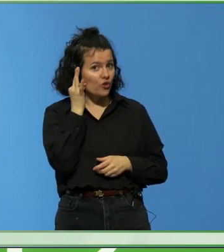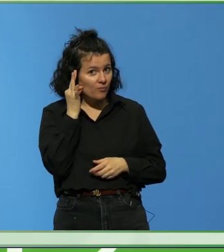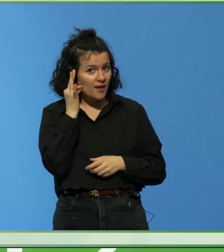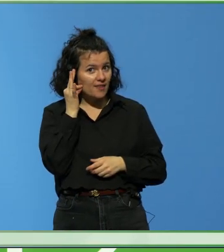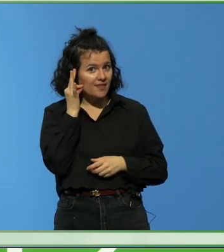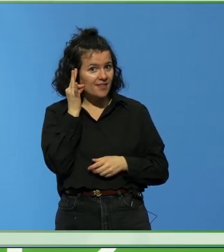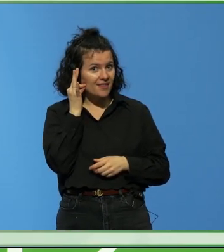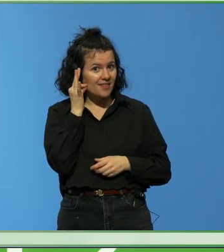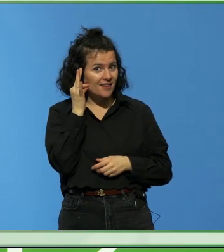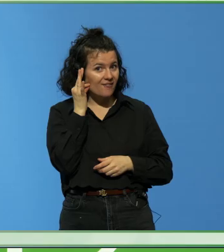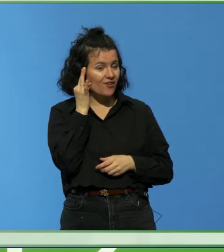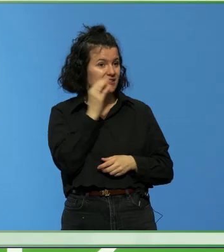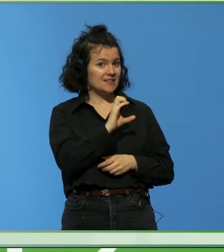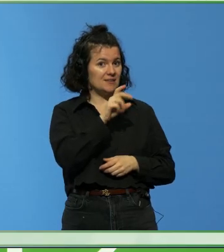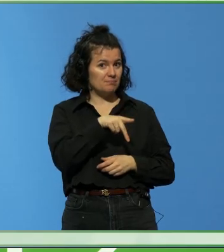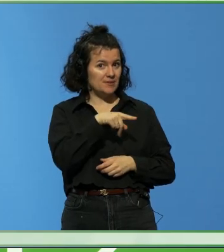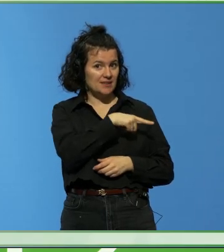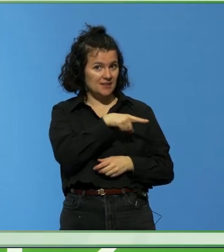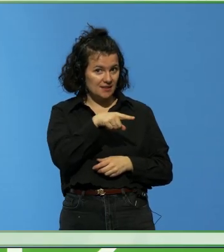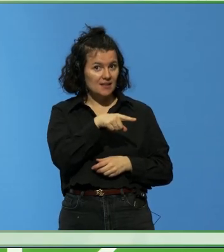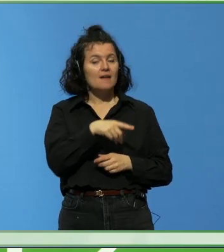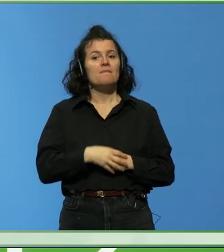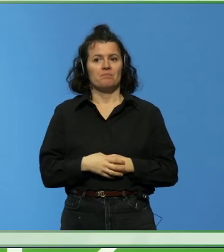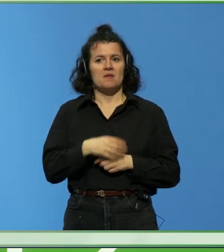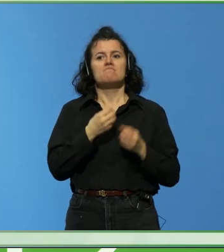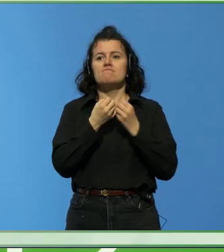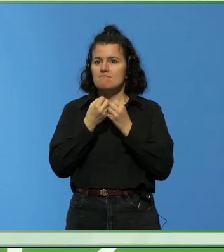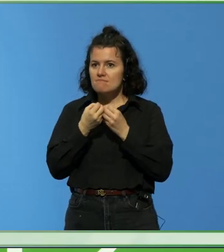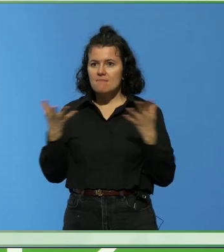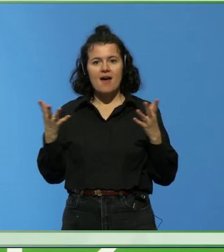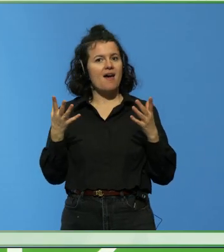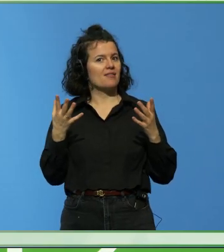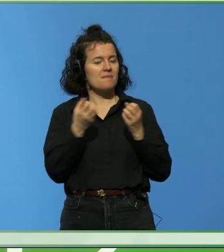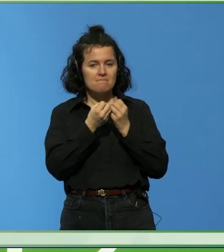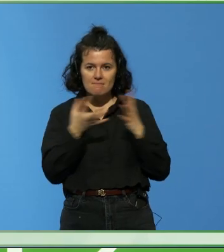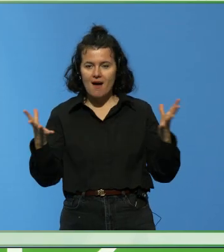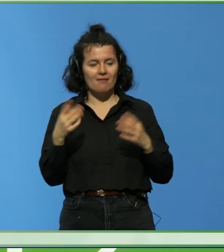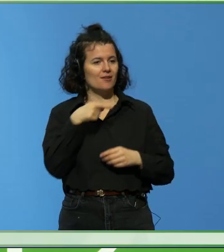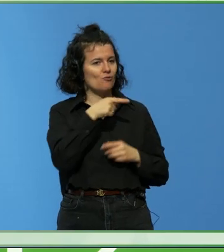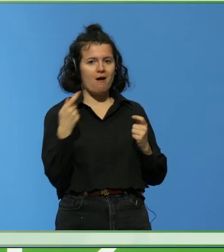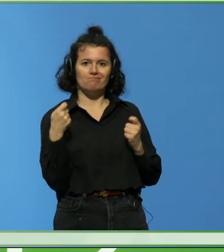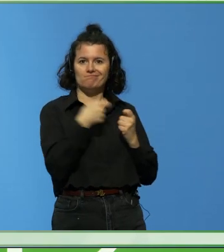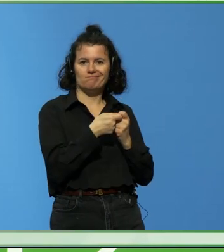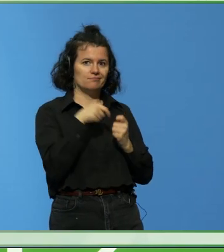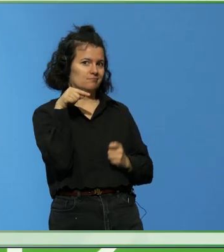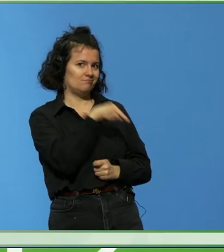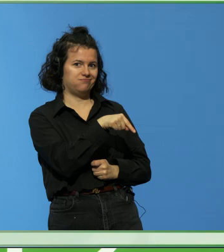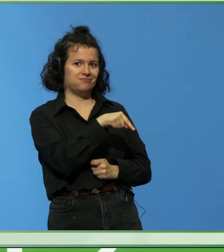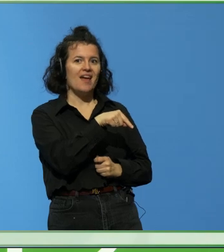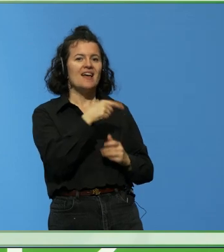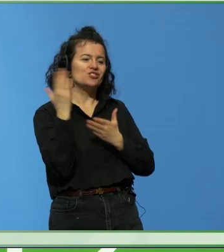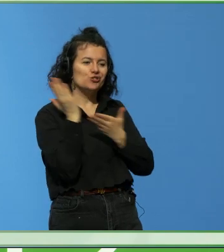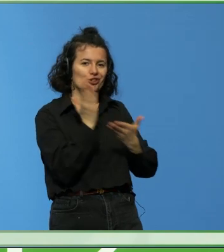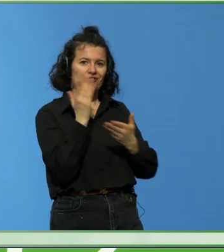to healthcare services, especially in vulnerable times such as pregnancy. And with research like